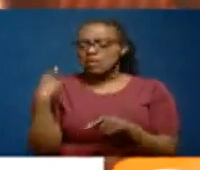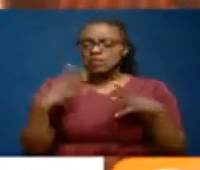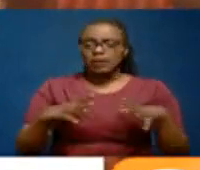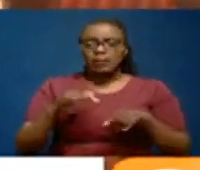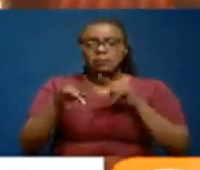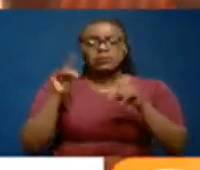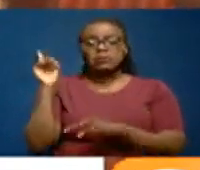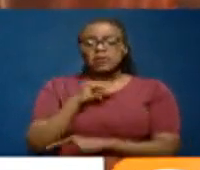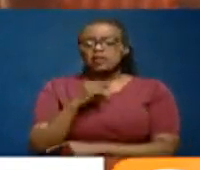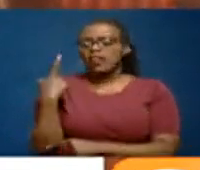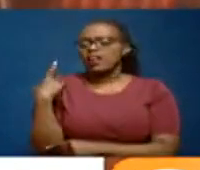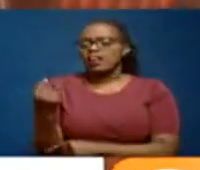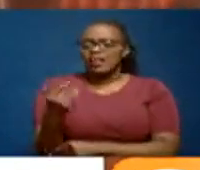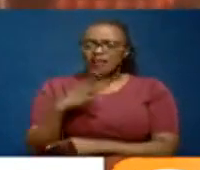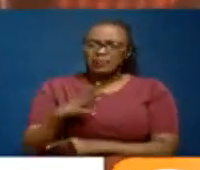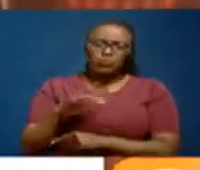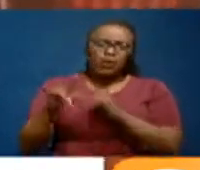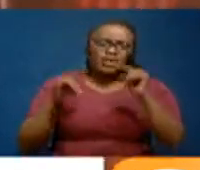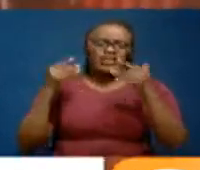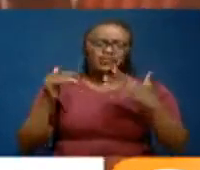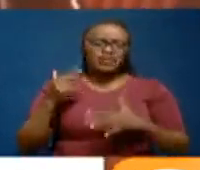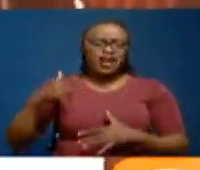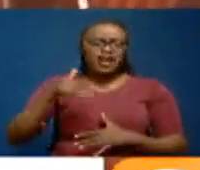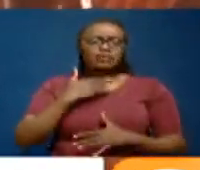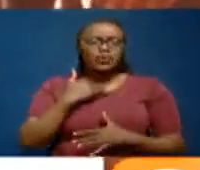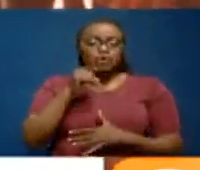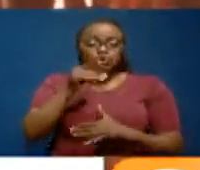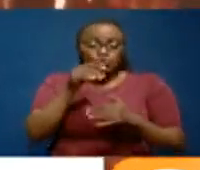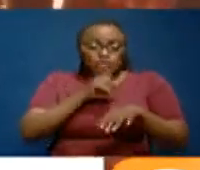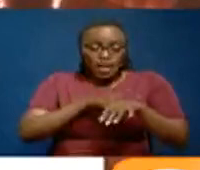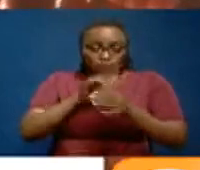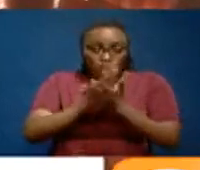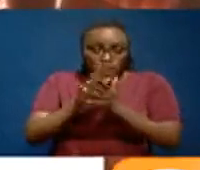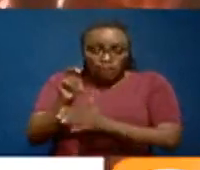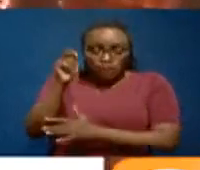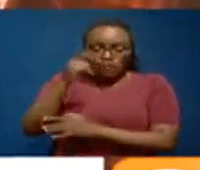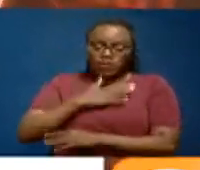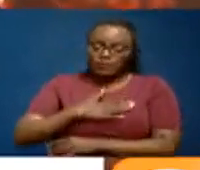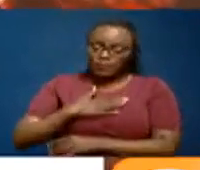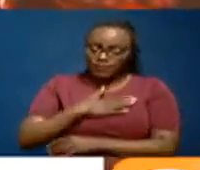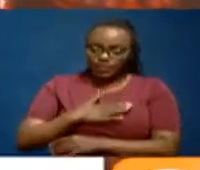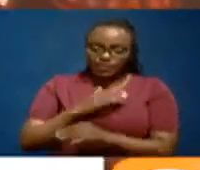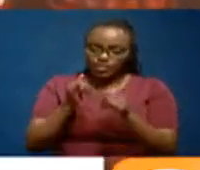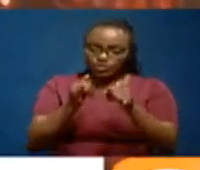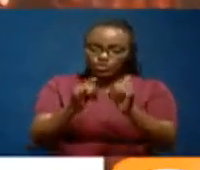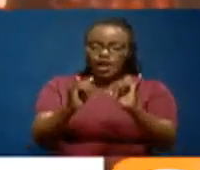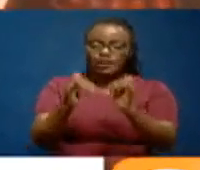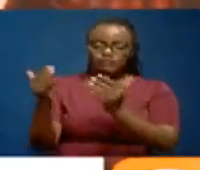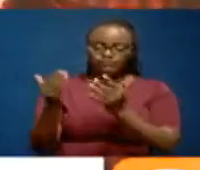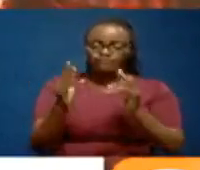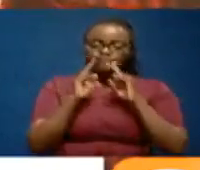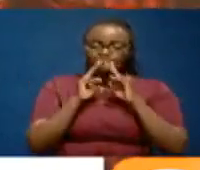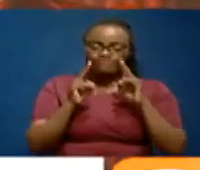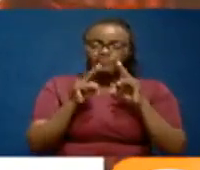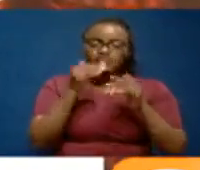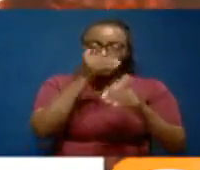waliuliwa. Juzi watu waliuliwa. Sisi tunataka ukichukua serikali, tafadhali jaribu leta amani